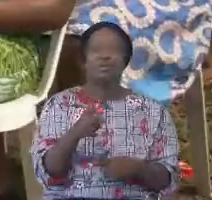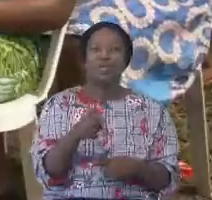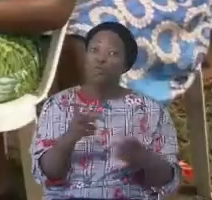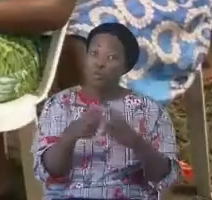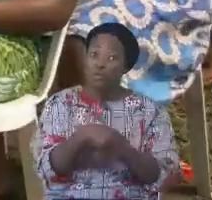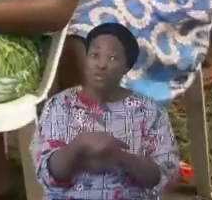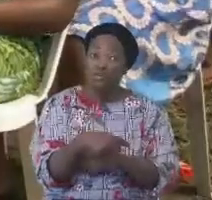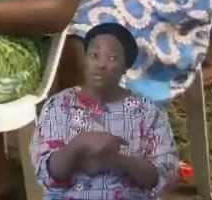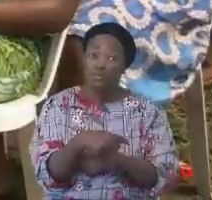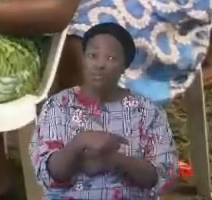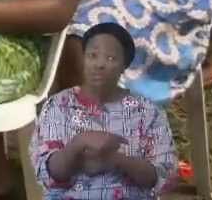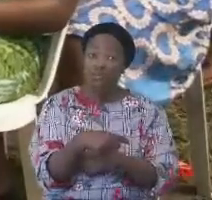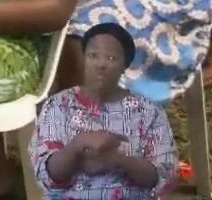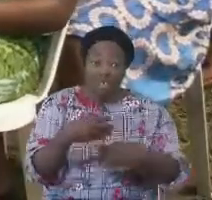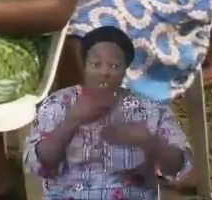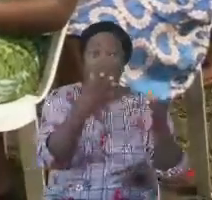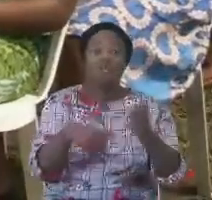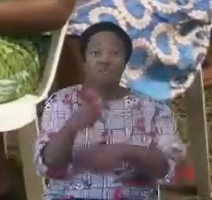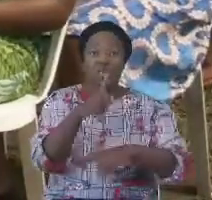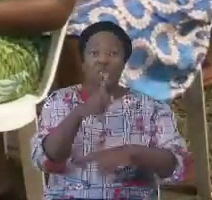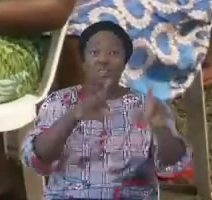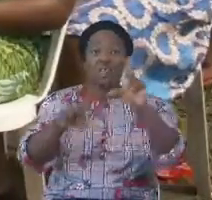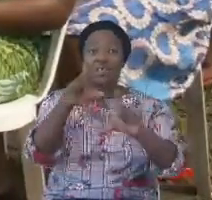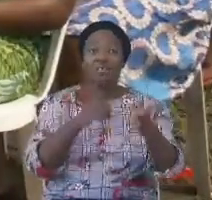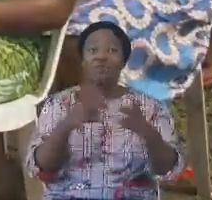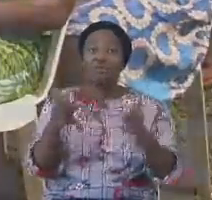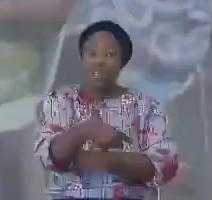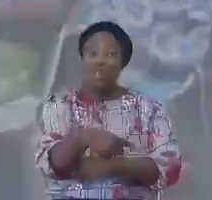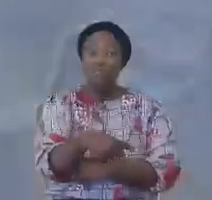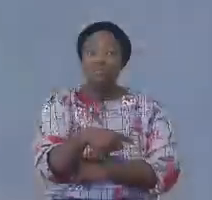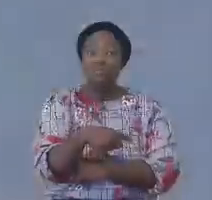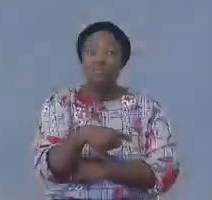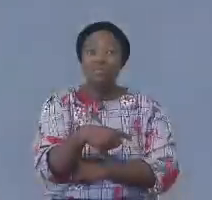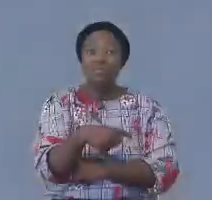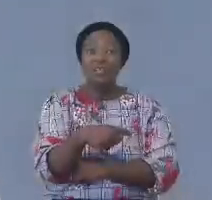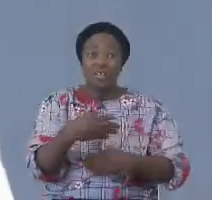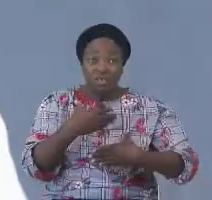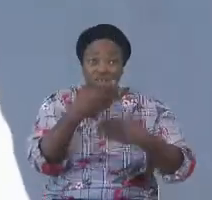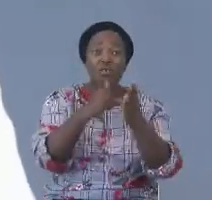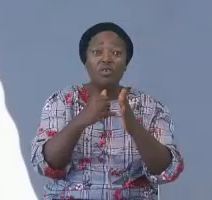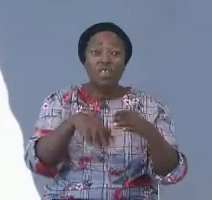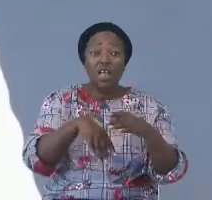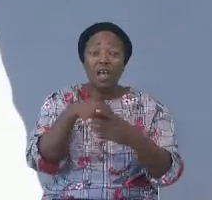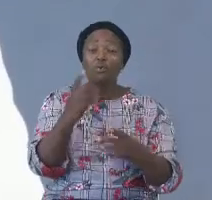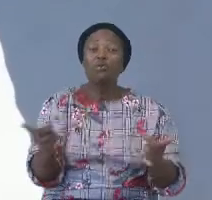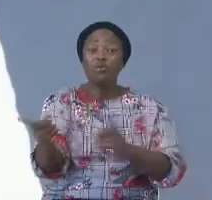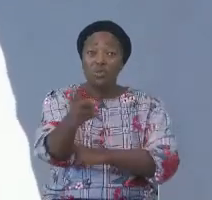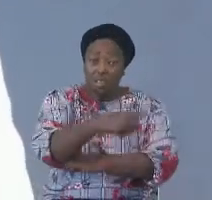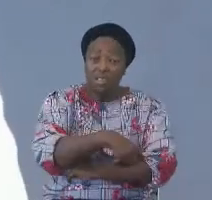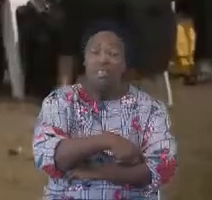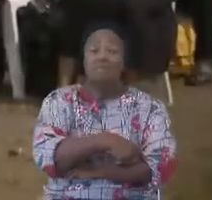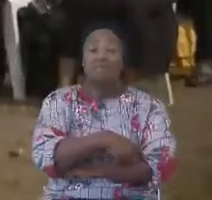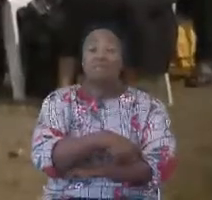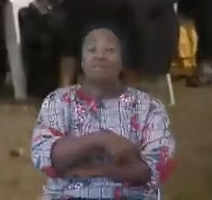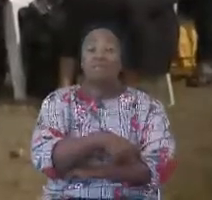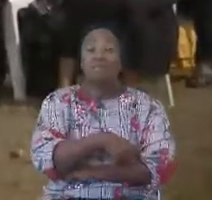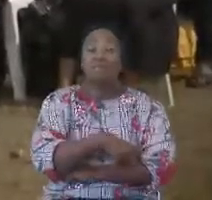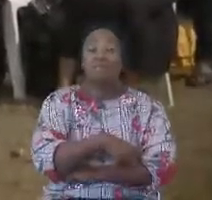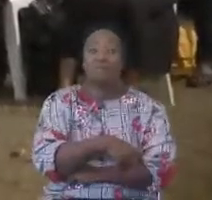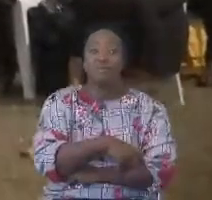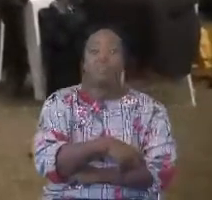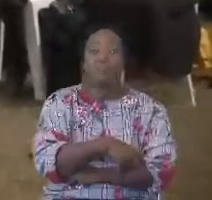him verily i say unto thee today somebody shouts today